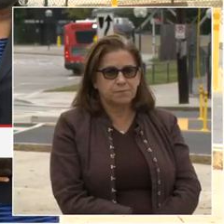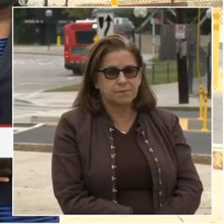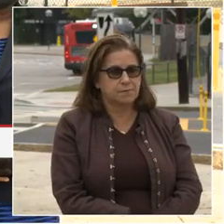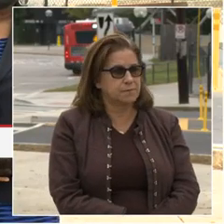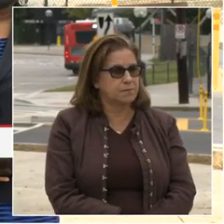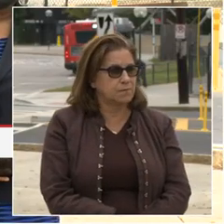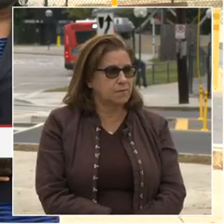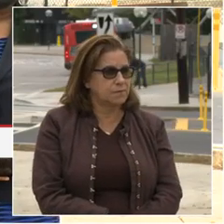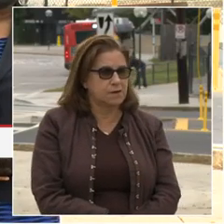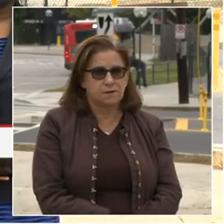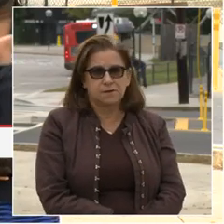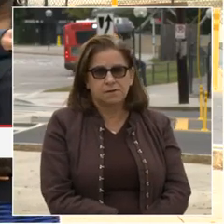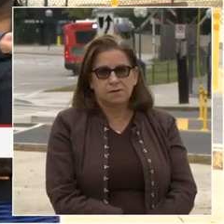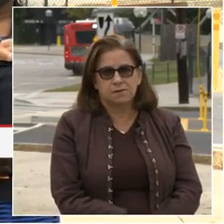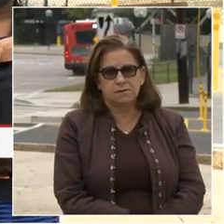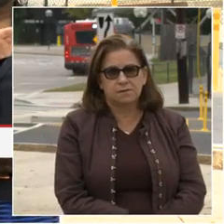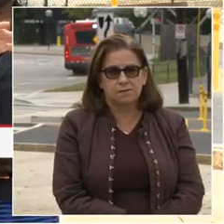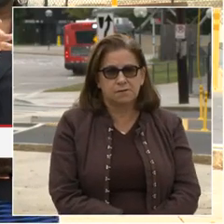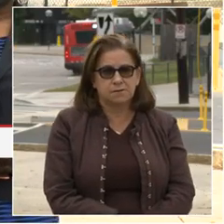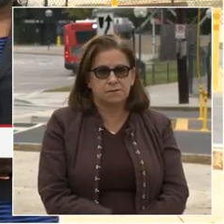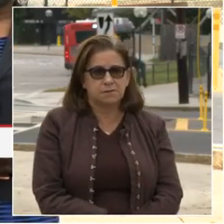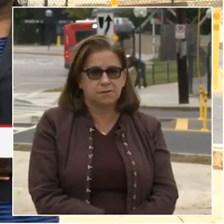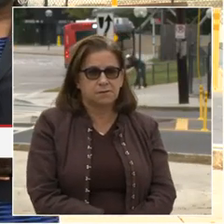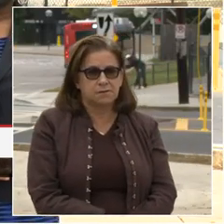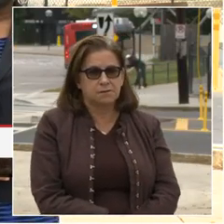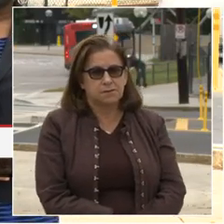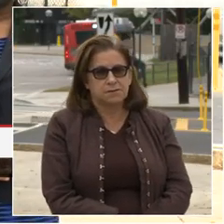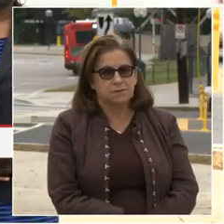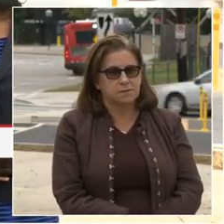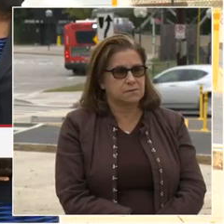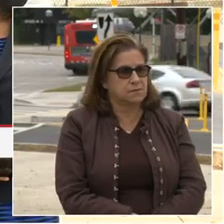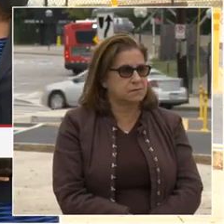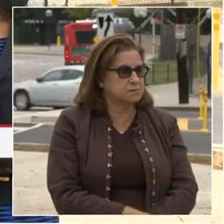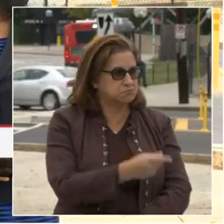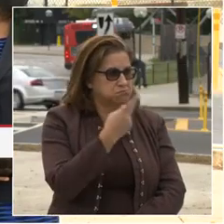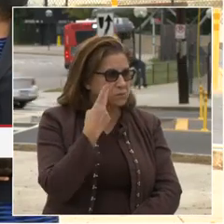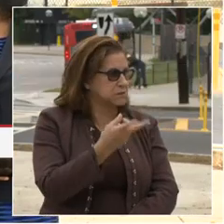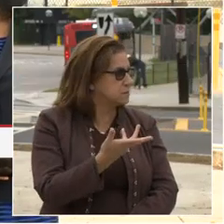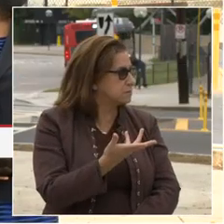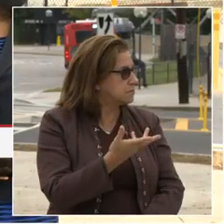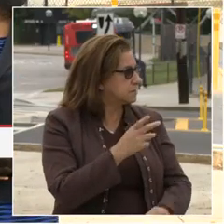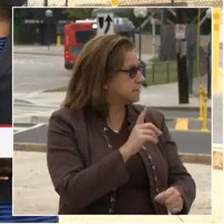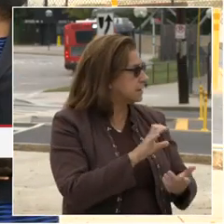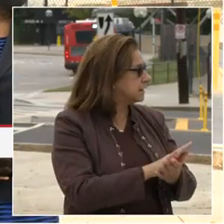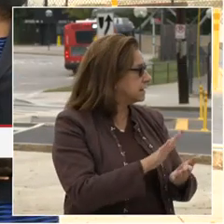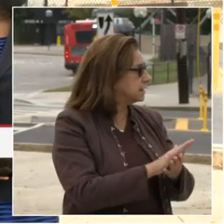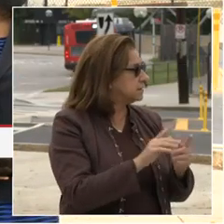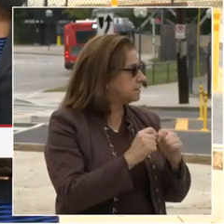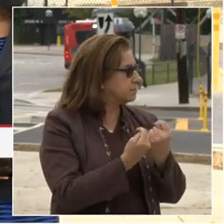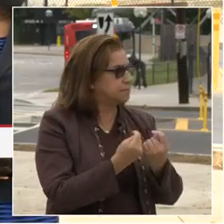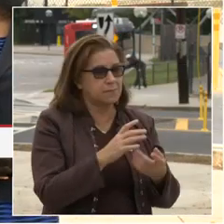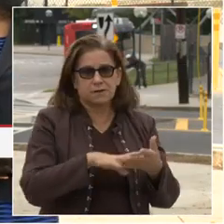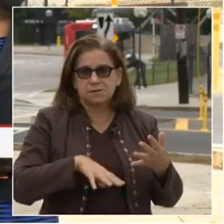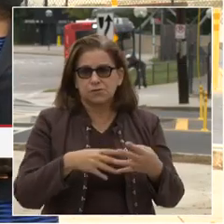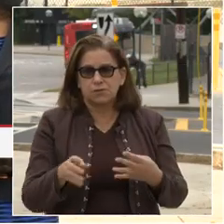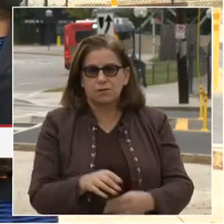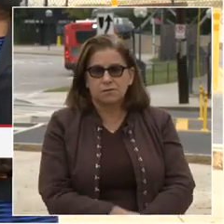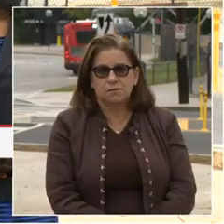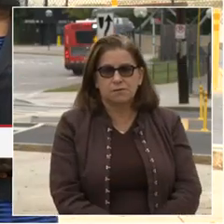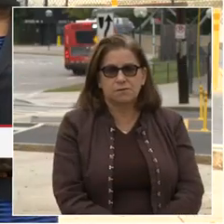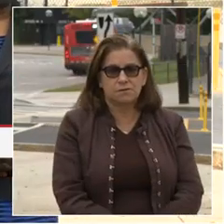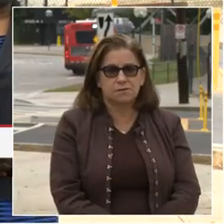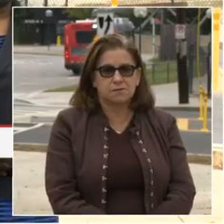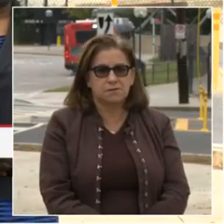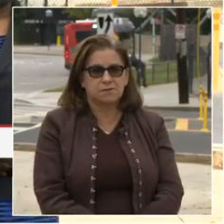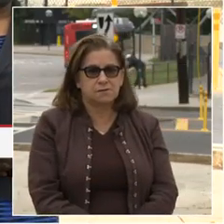so that that schedule is happening on a street like this. I imagine that there is a regular schedule. So if it's not happening, we need